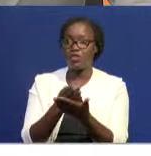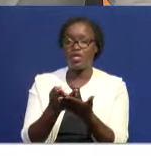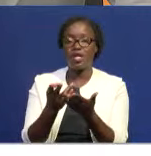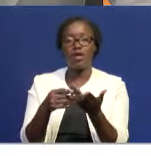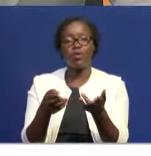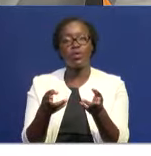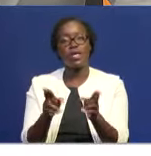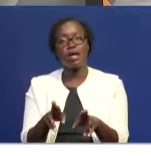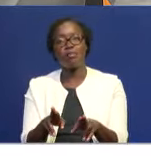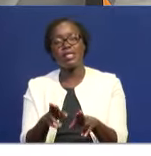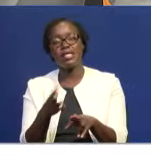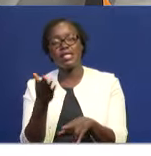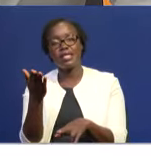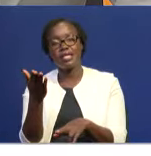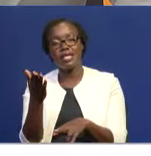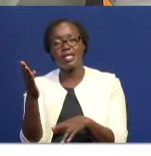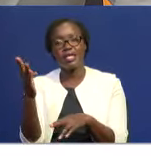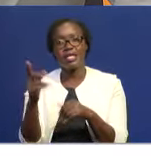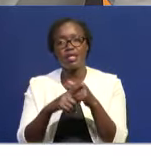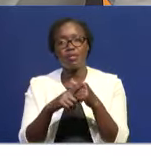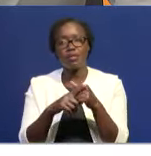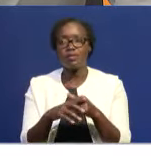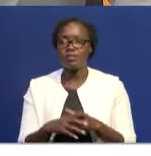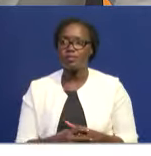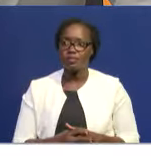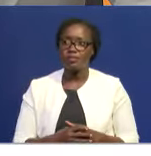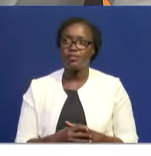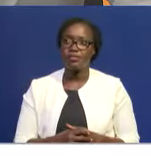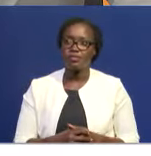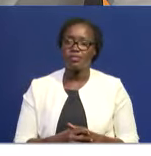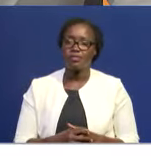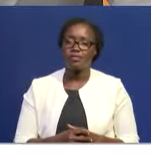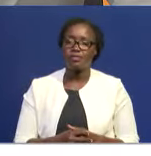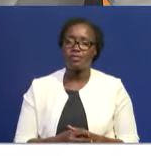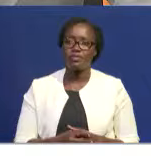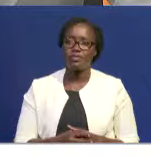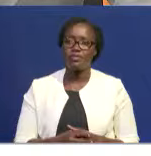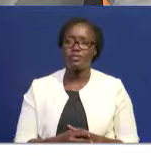shughuli inaendelea katika maeneo ya Kangemi. Kwako Abdulaziz.